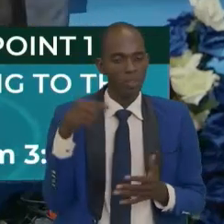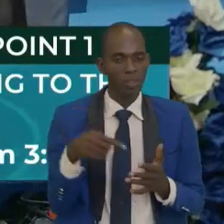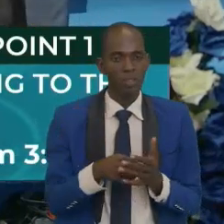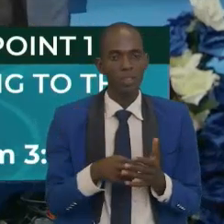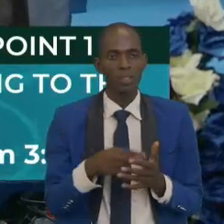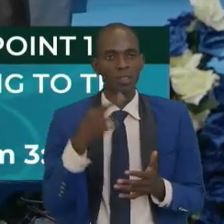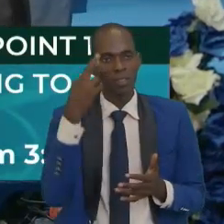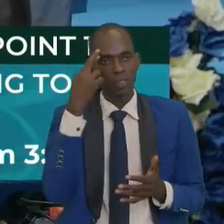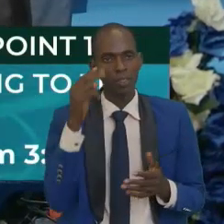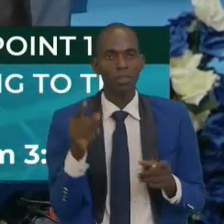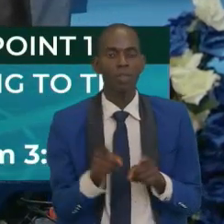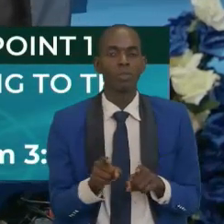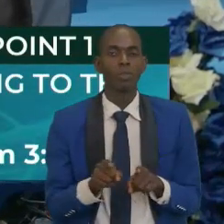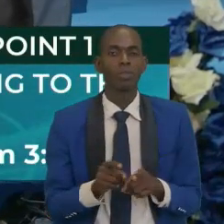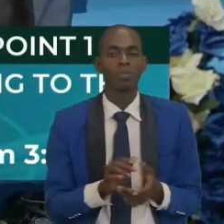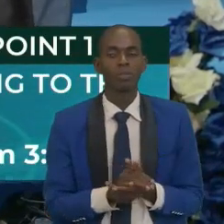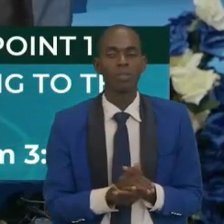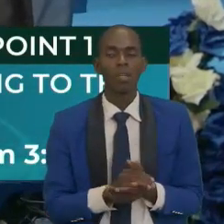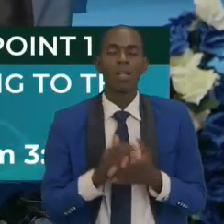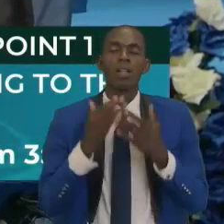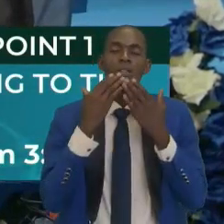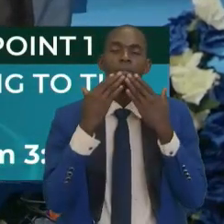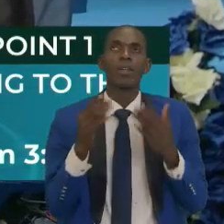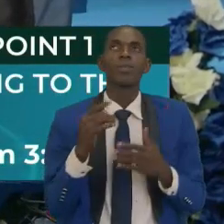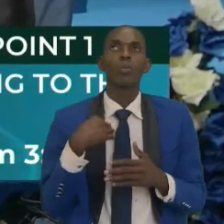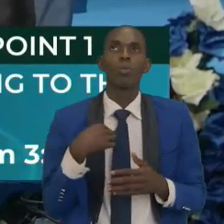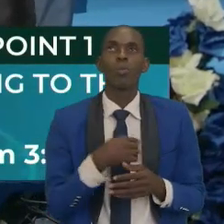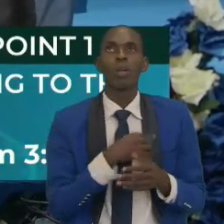also thank we God.